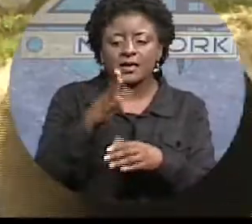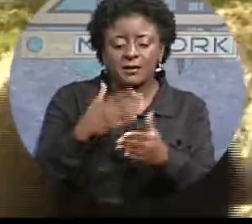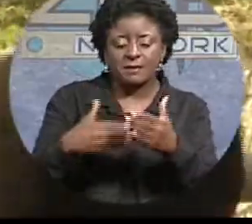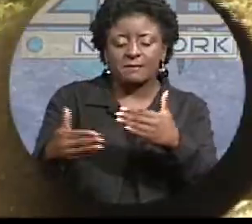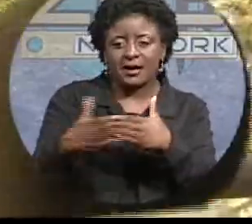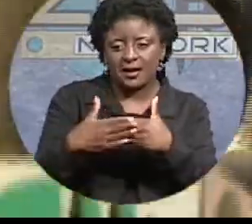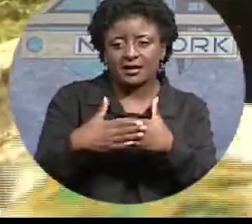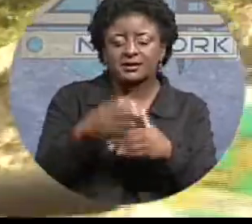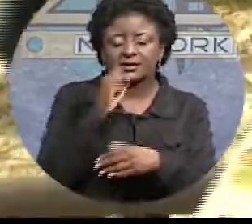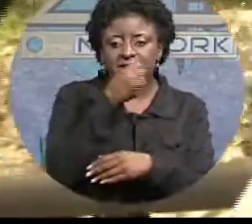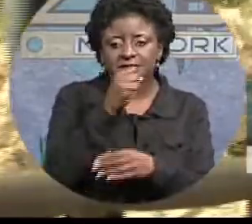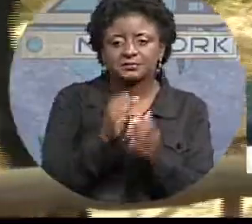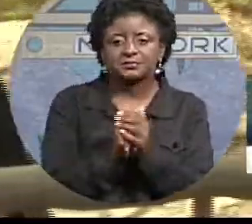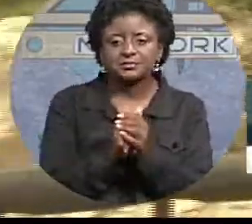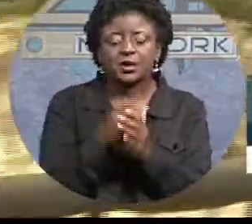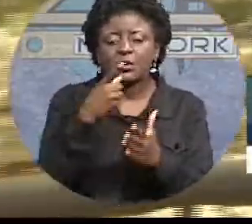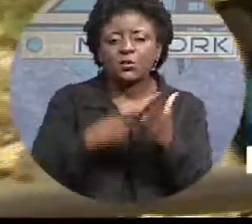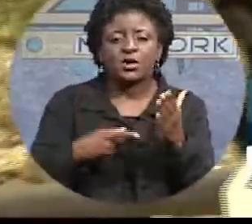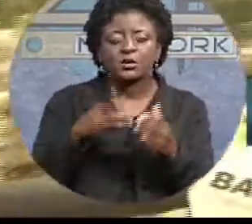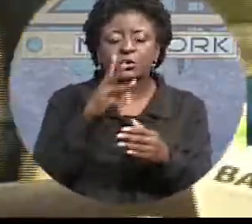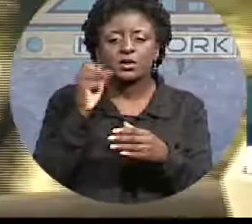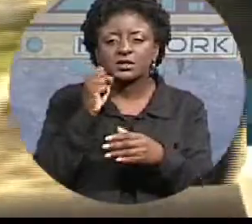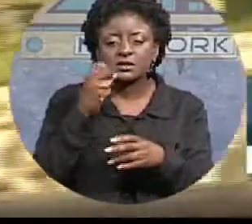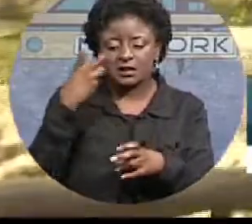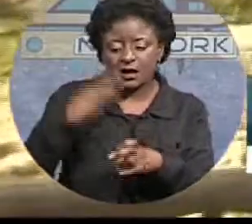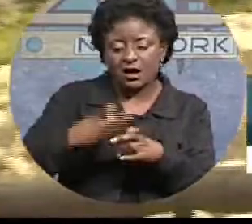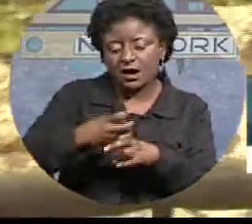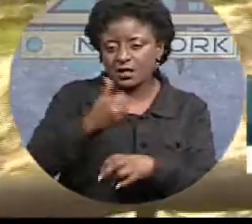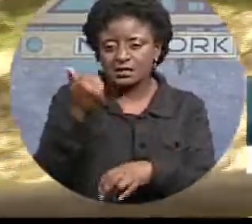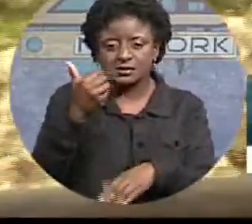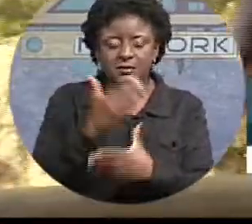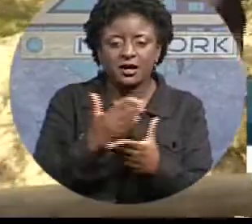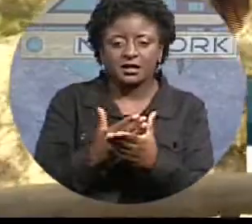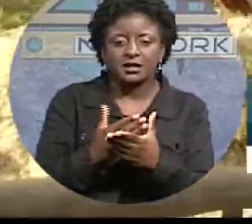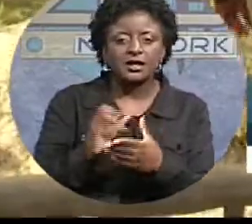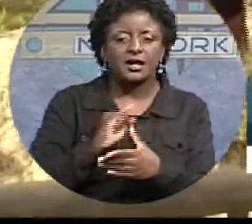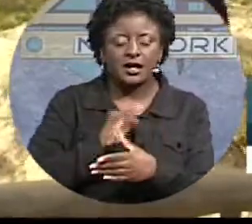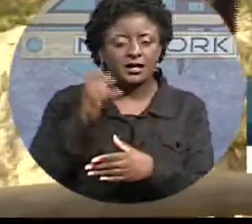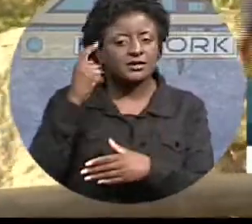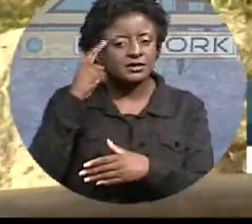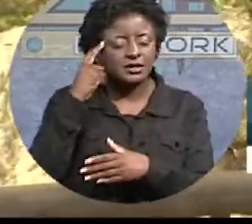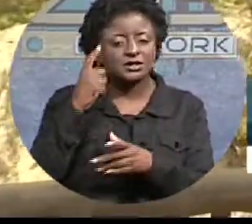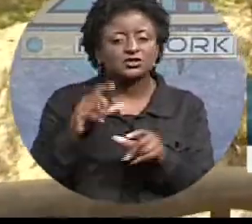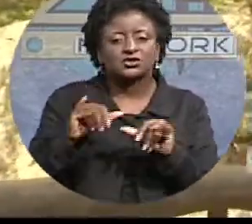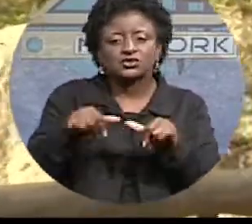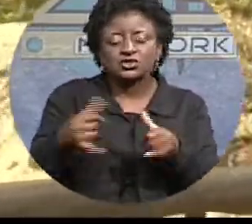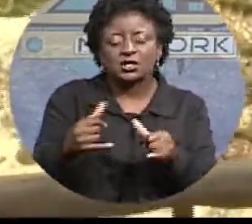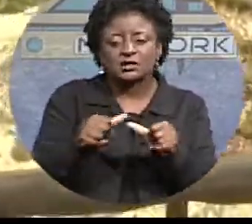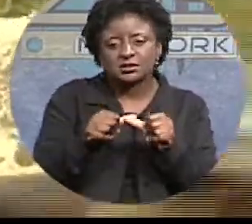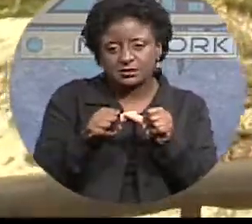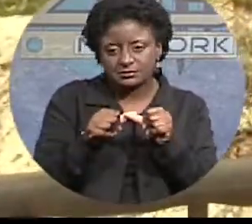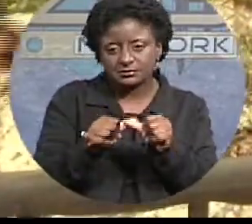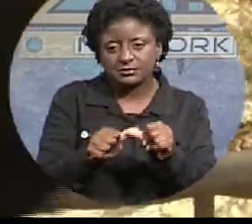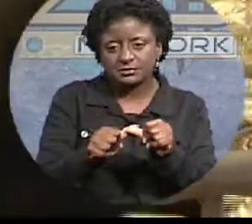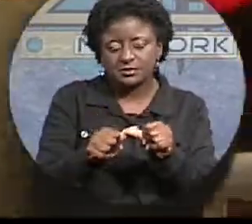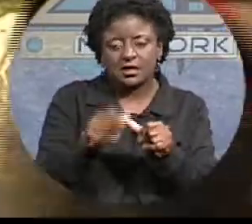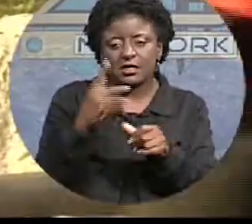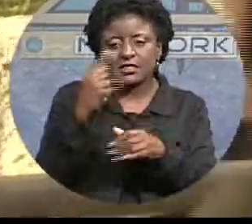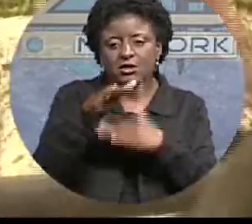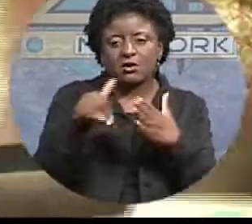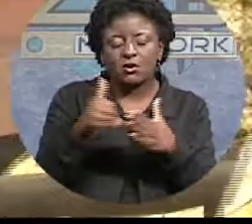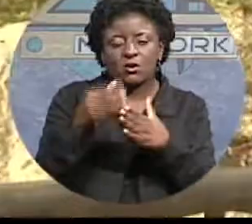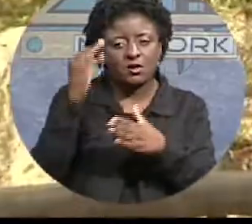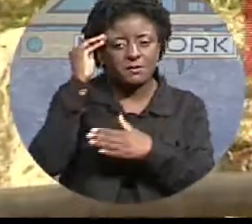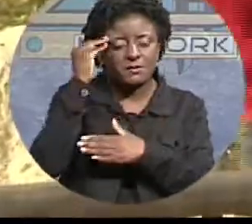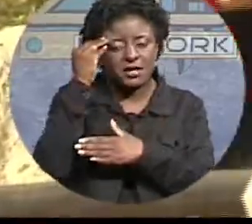hardest, difficult part of the course? I think just the endurance part, just the whole mental game of it. You guys look like you're all ready to